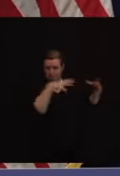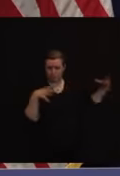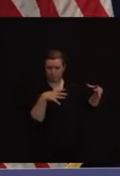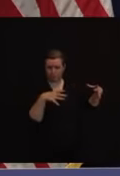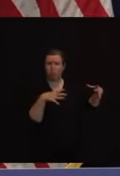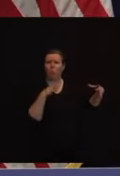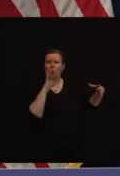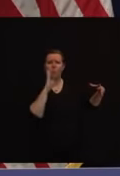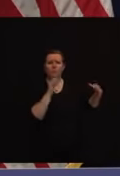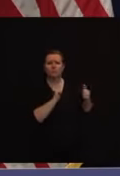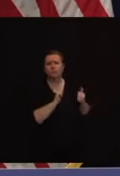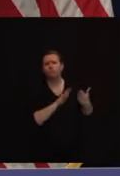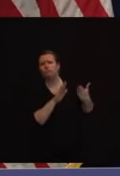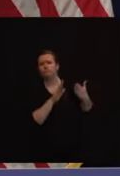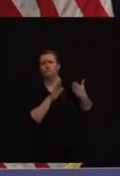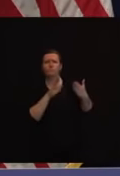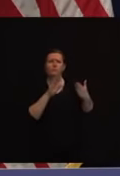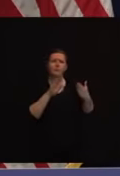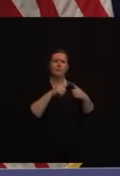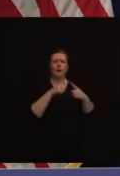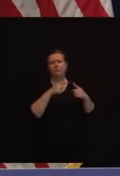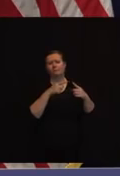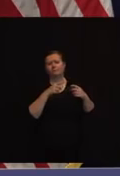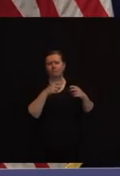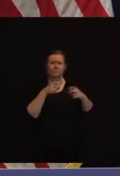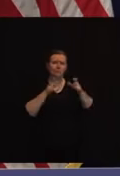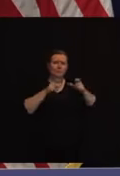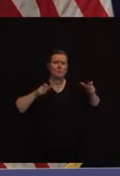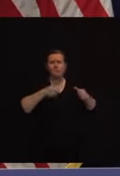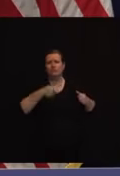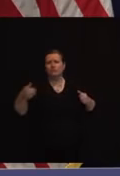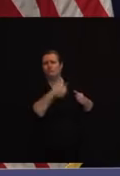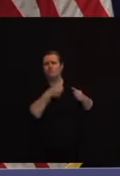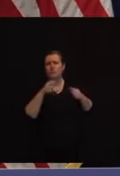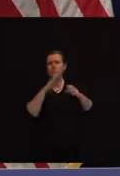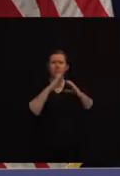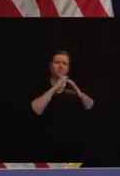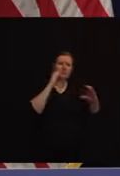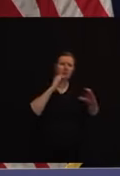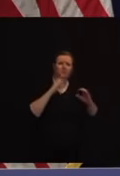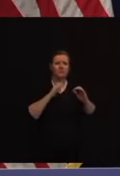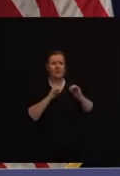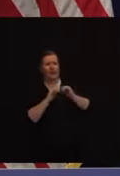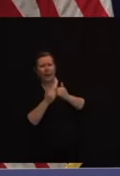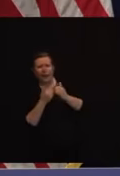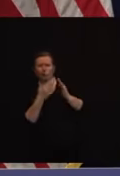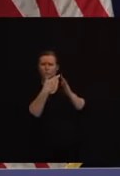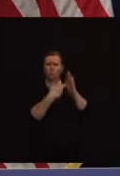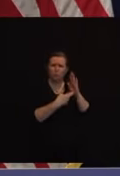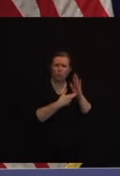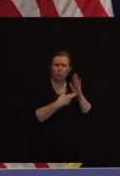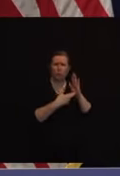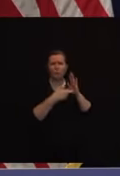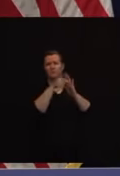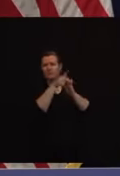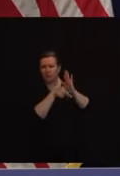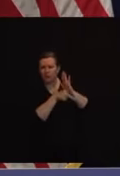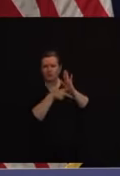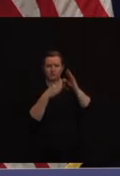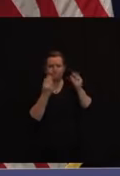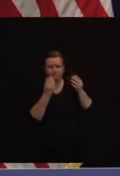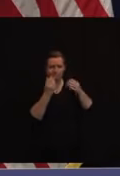And how do you reintroduce that? On what basis? What capacities? What standards, et cetera? So forgive me for not having